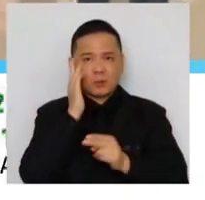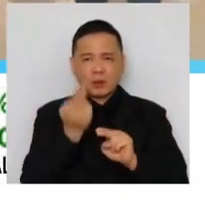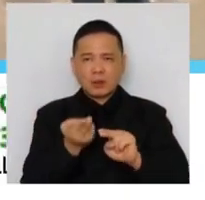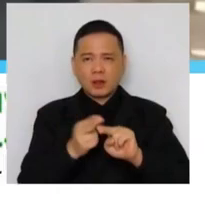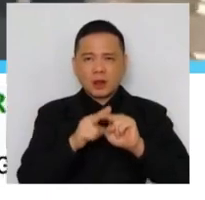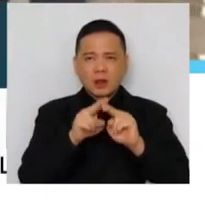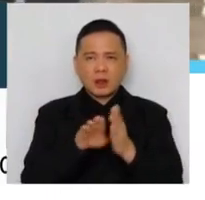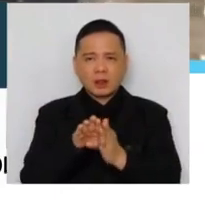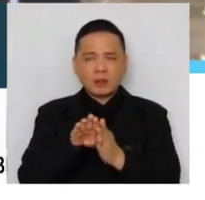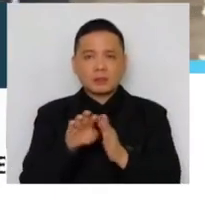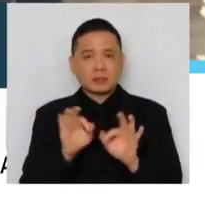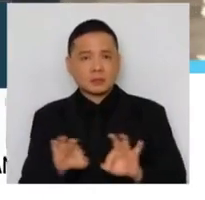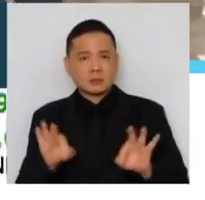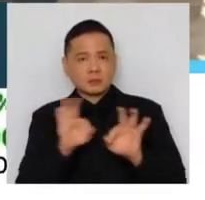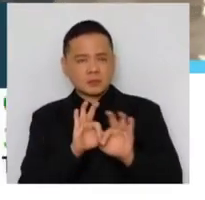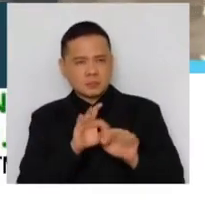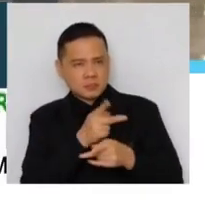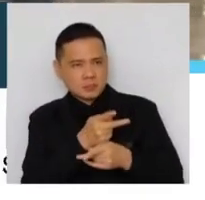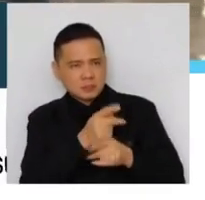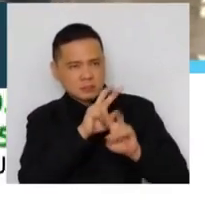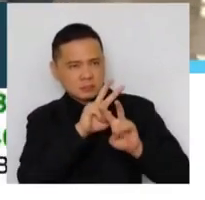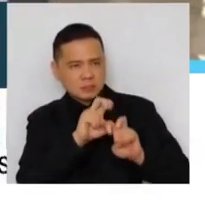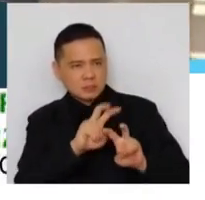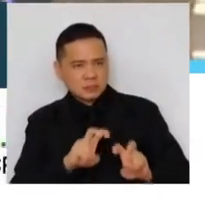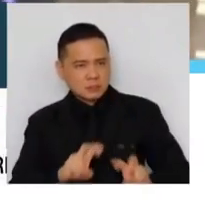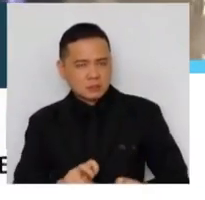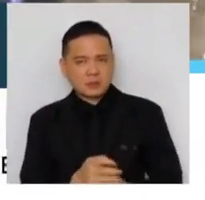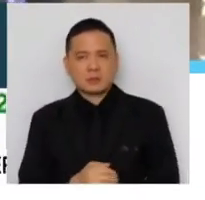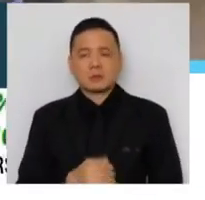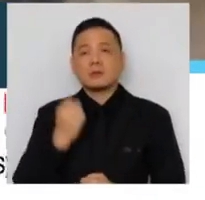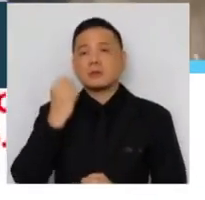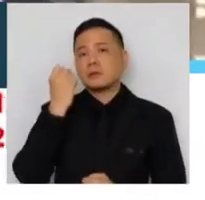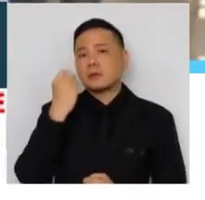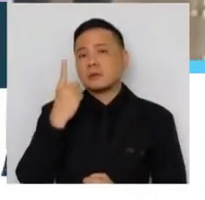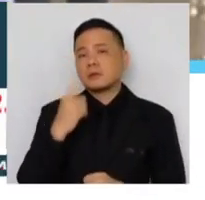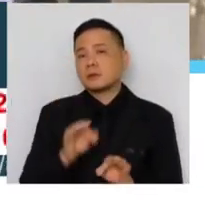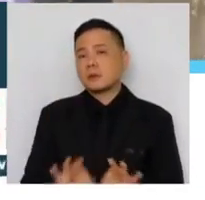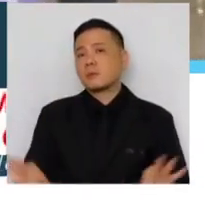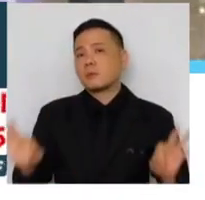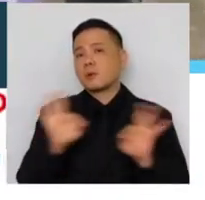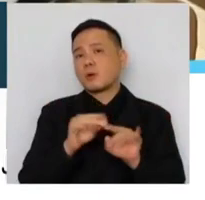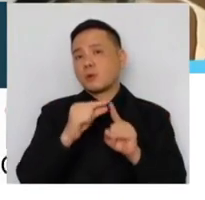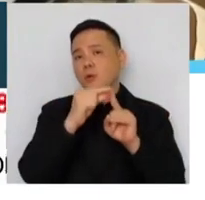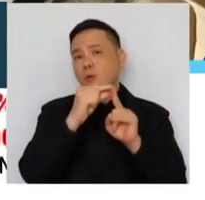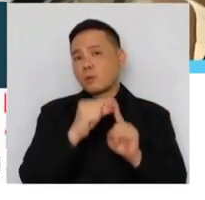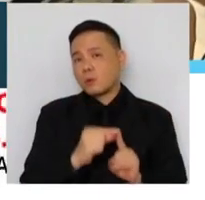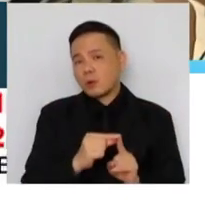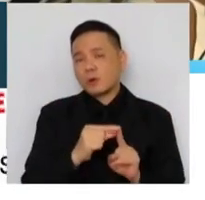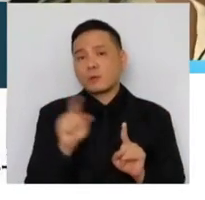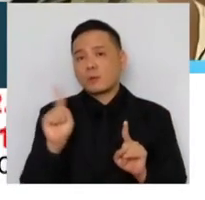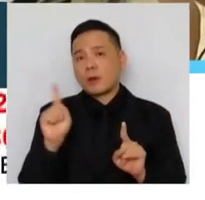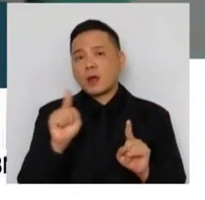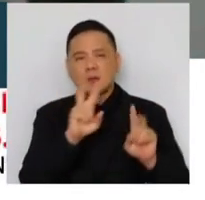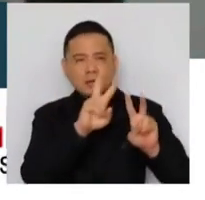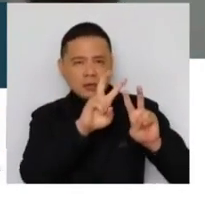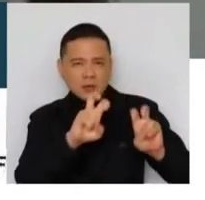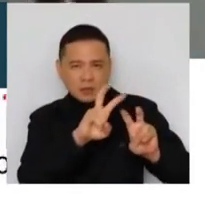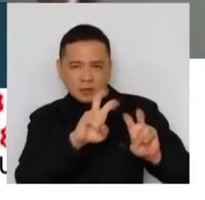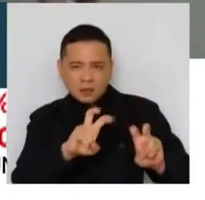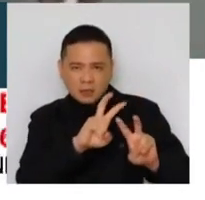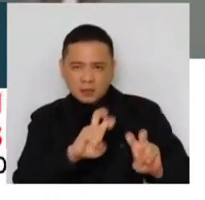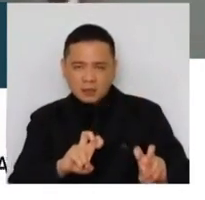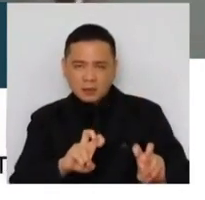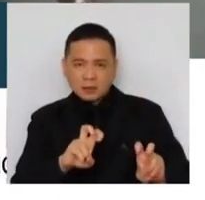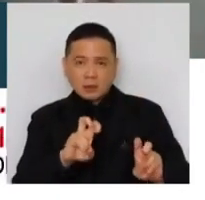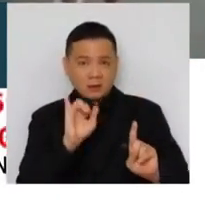risk. Pero the important word or the important term is calculated. They don't even